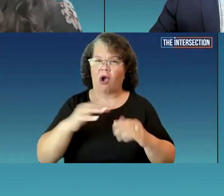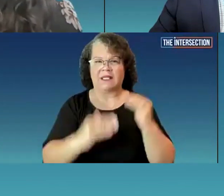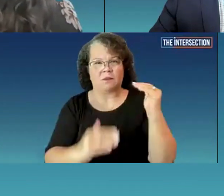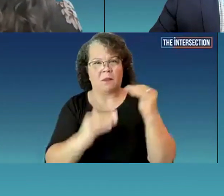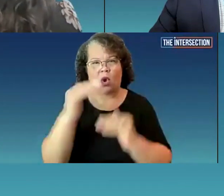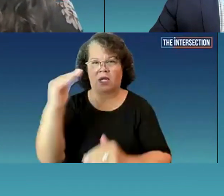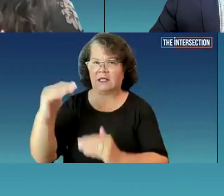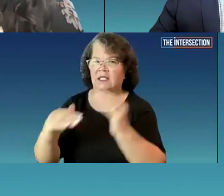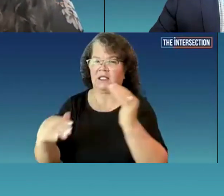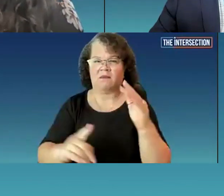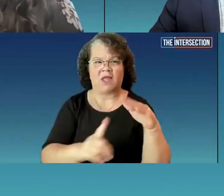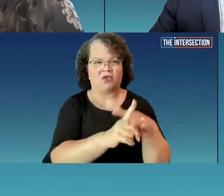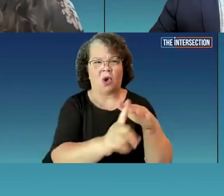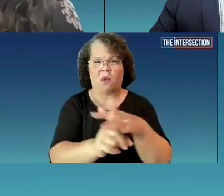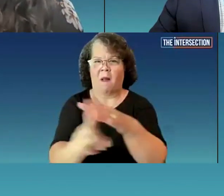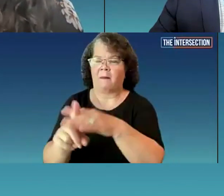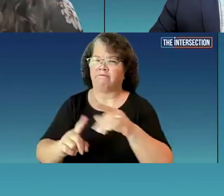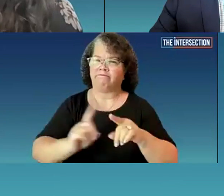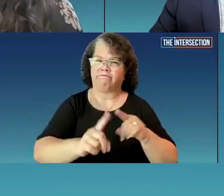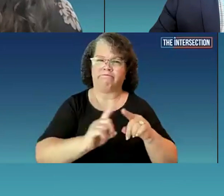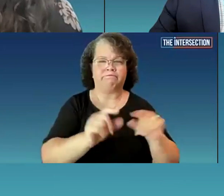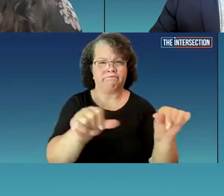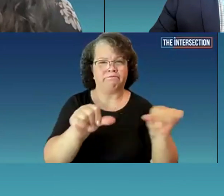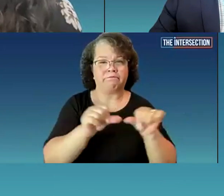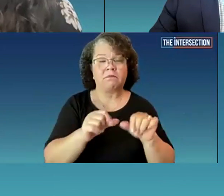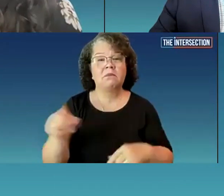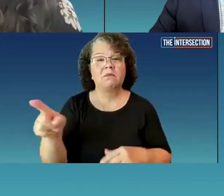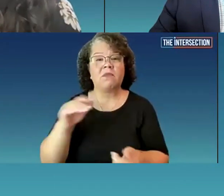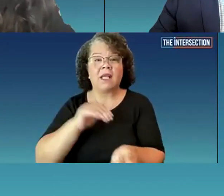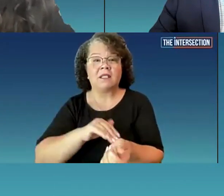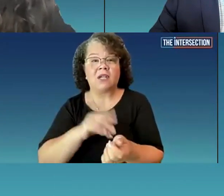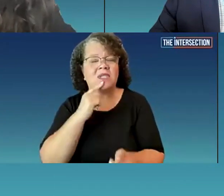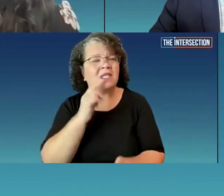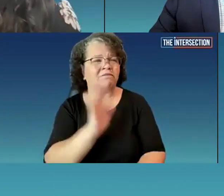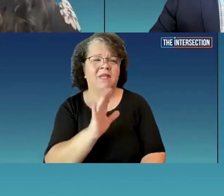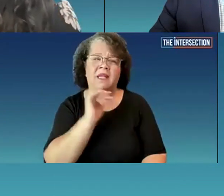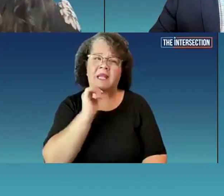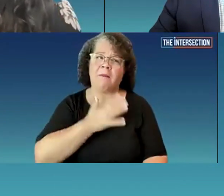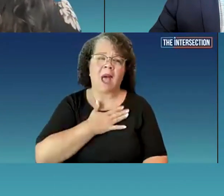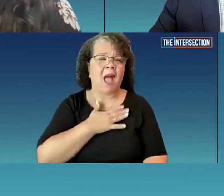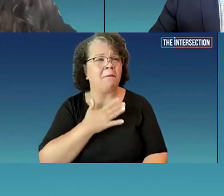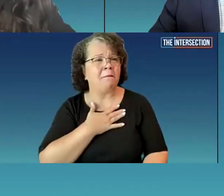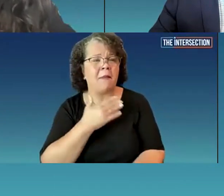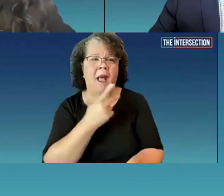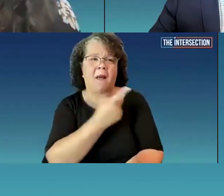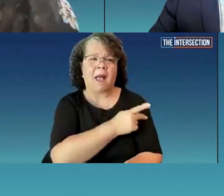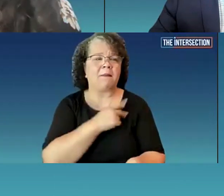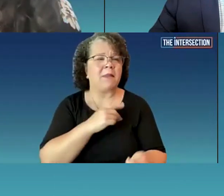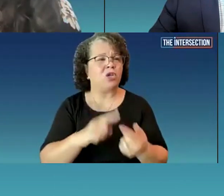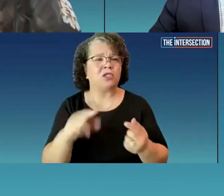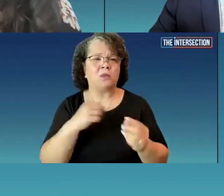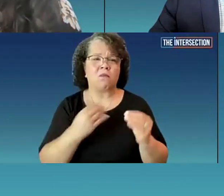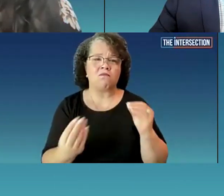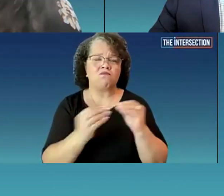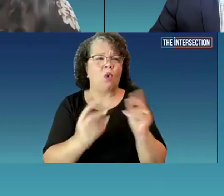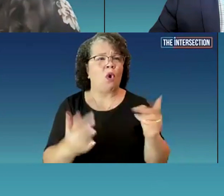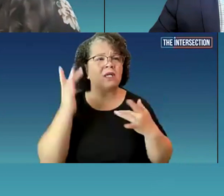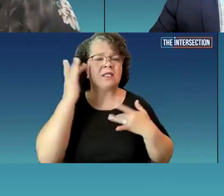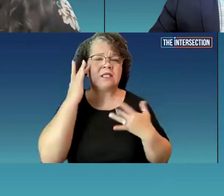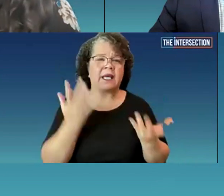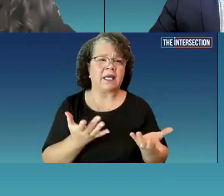And then, as Sam was saying, physicians often say, well, that's not mine, or my patients are sicker than everybody else's. But being able to use national